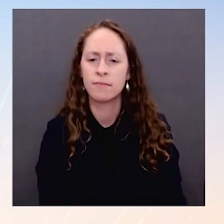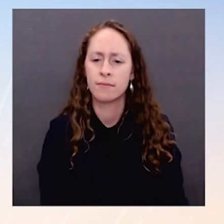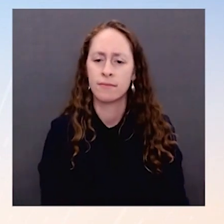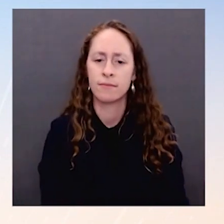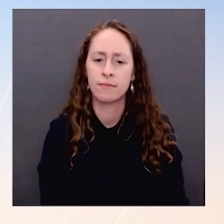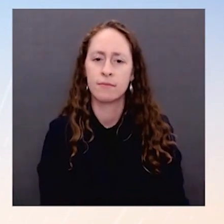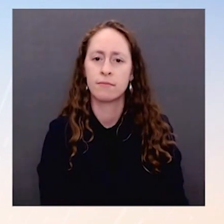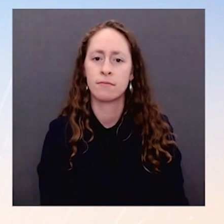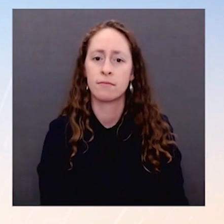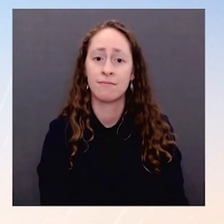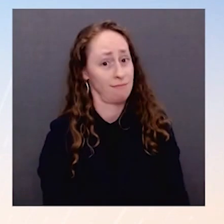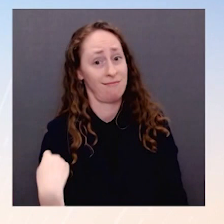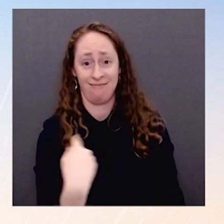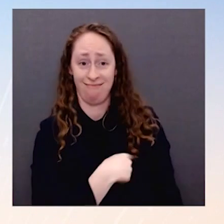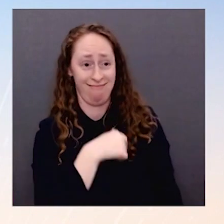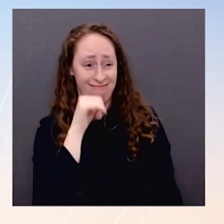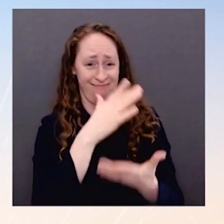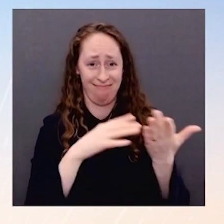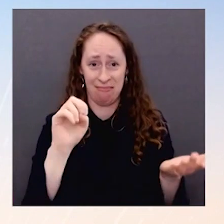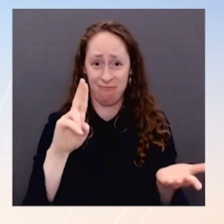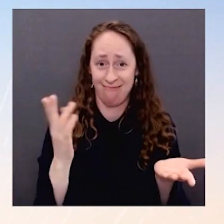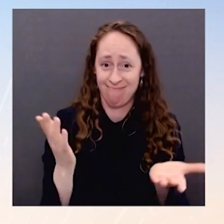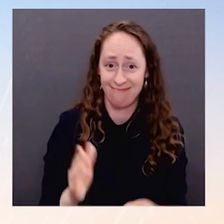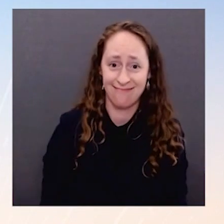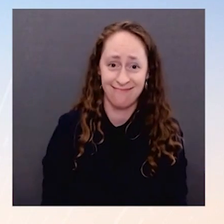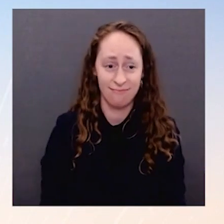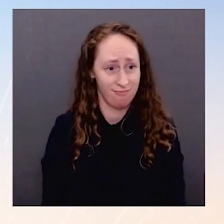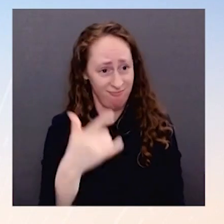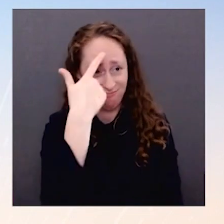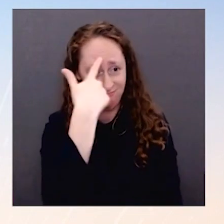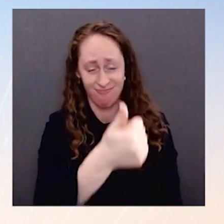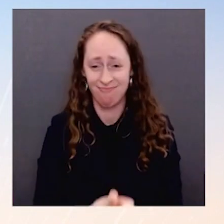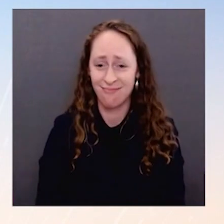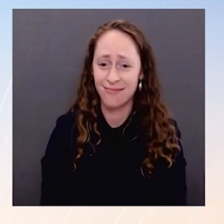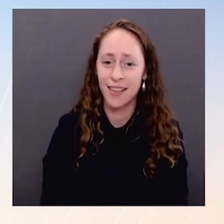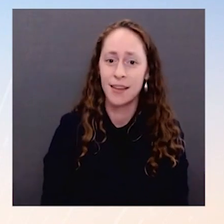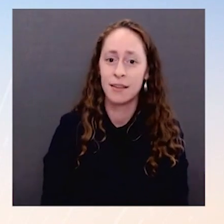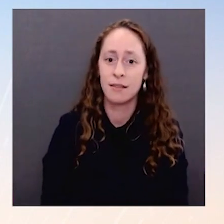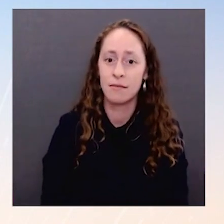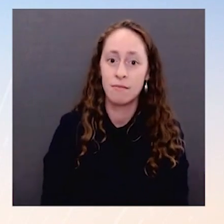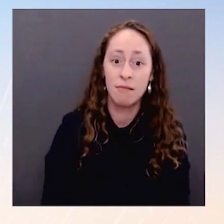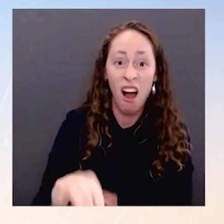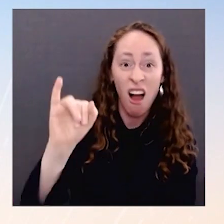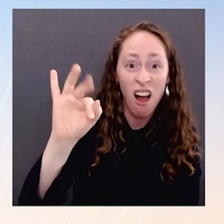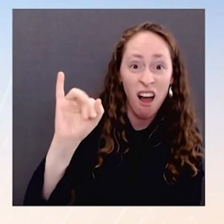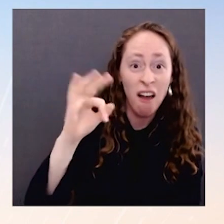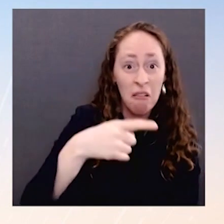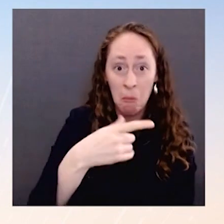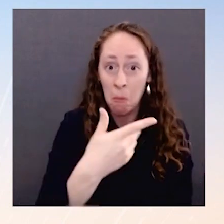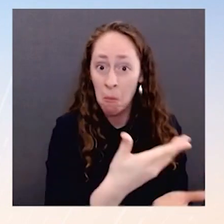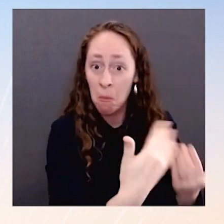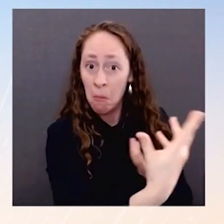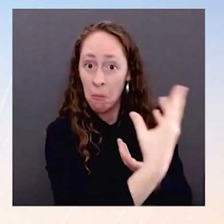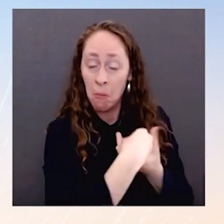know. If they did consider taking Ukraine in, would you support that? It's up to the European Union to make that decision. There's a